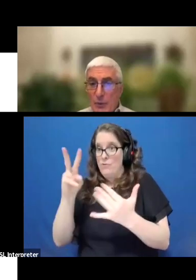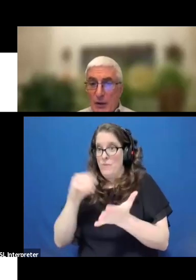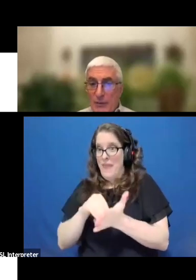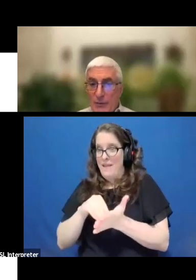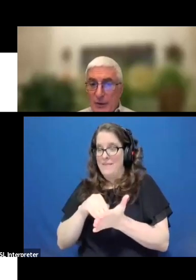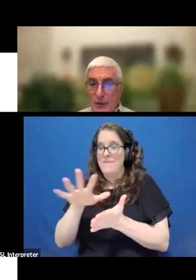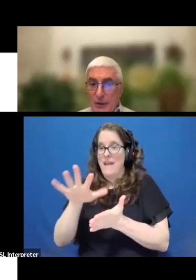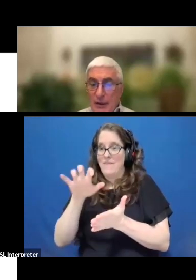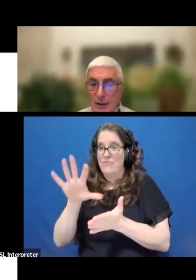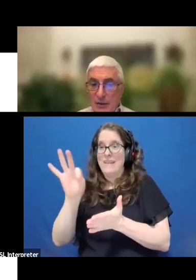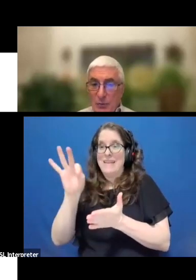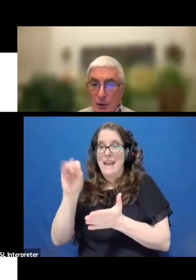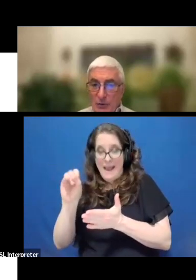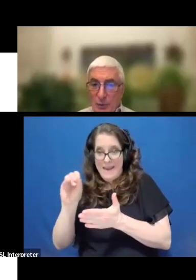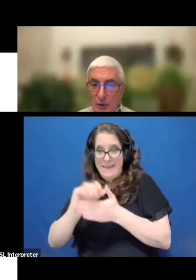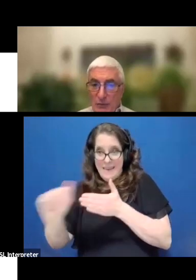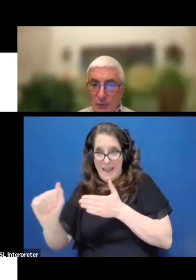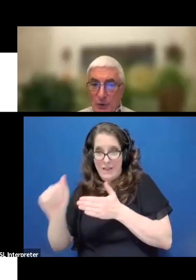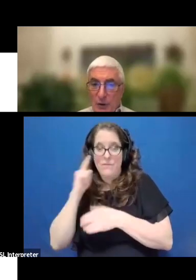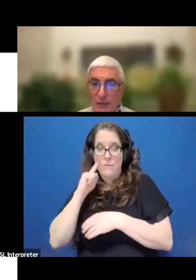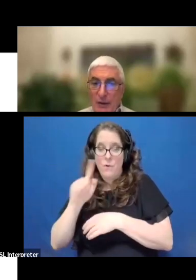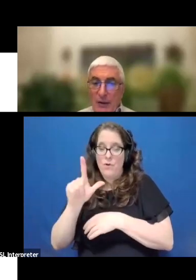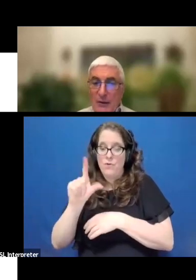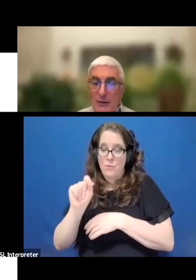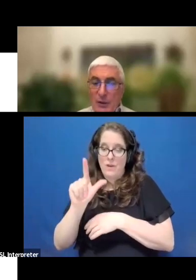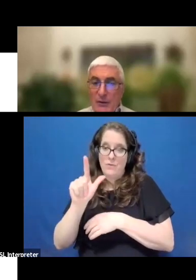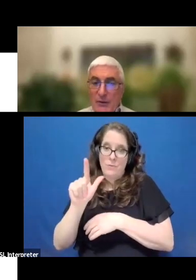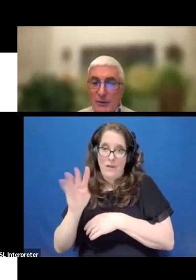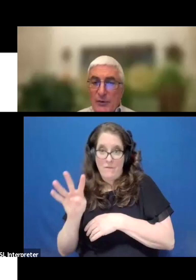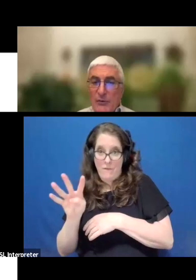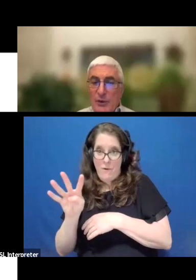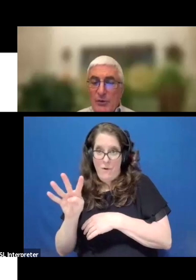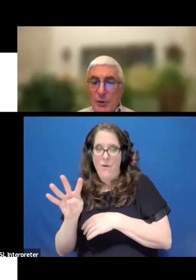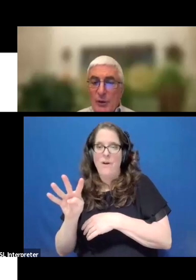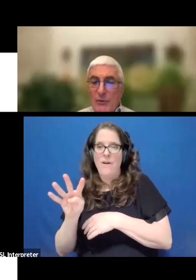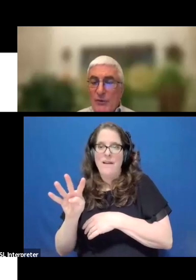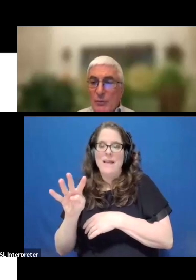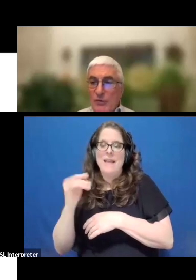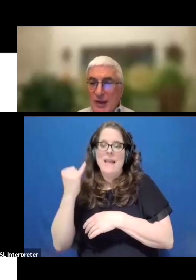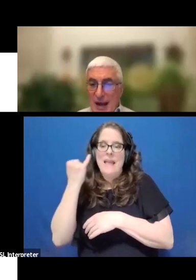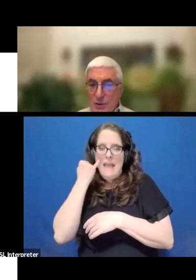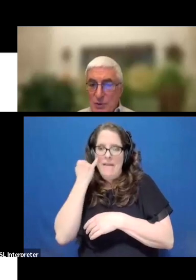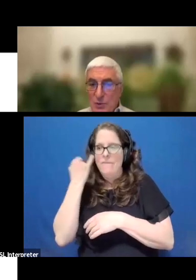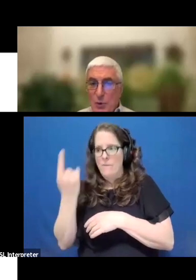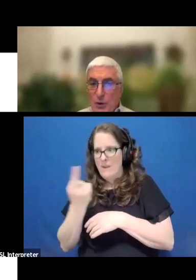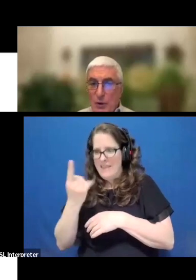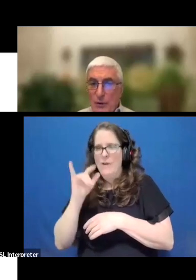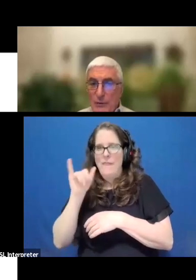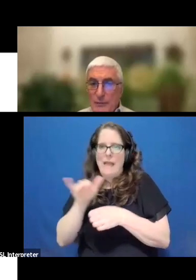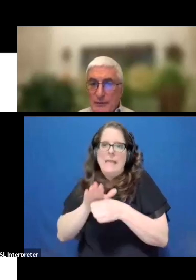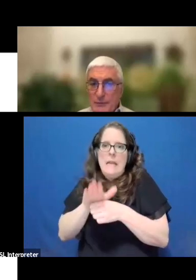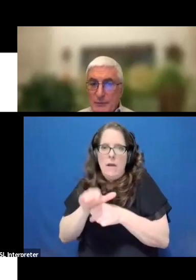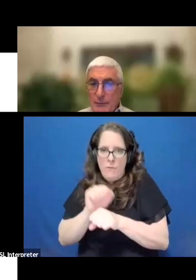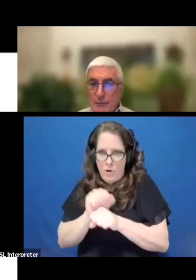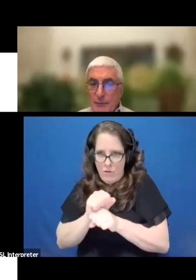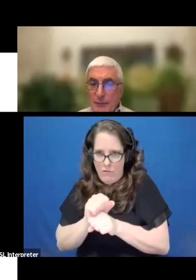$2,590 a month in 2024 to be considered to be doing substantial work.